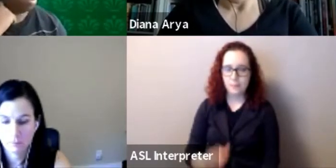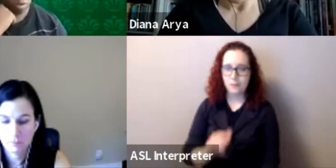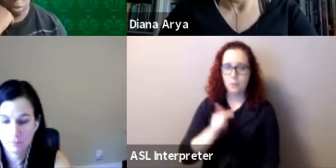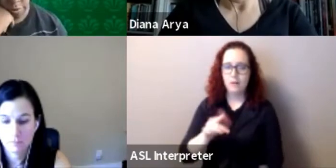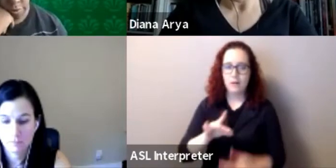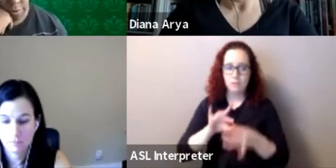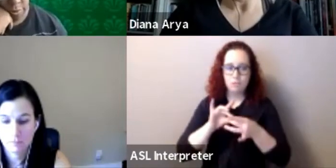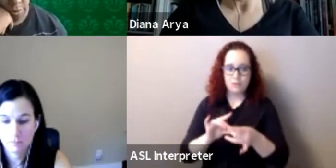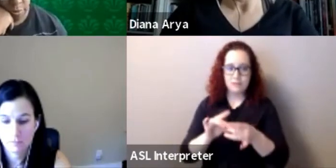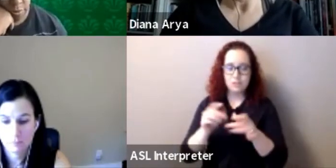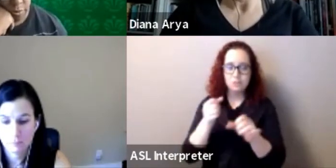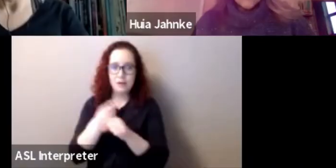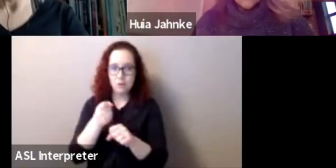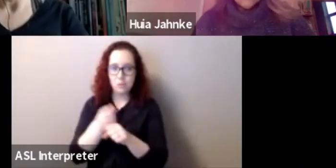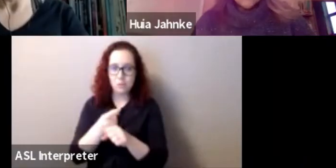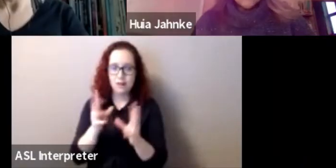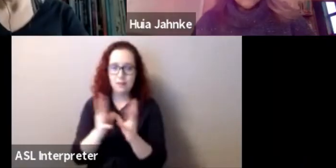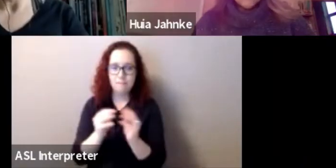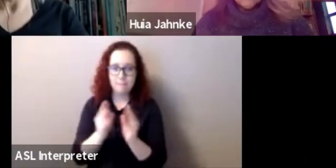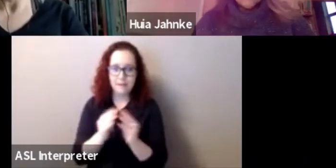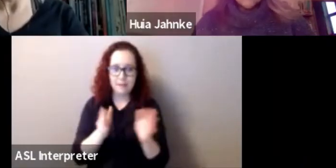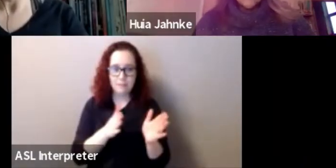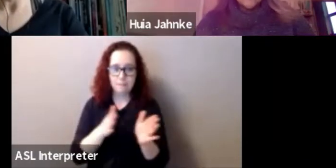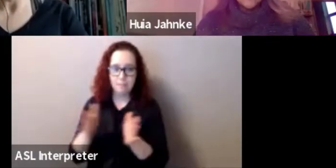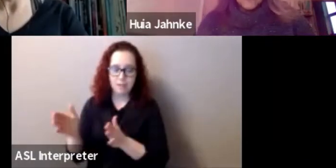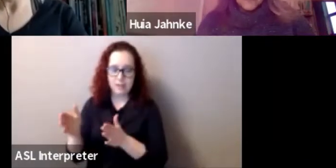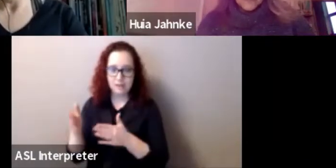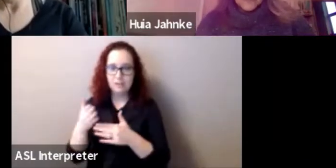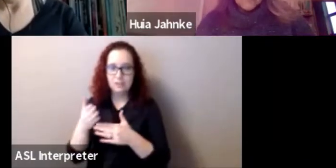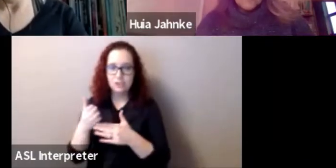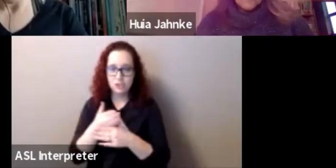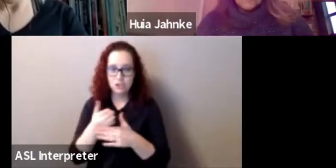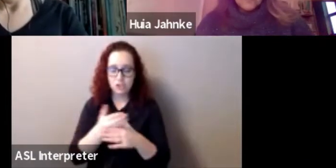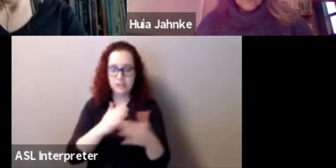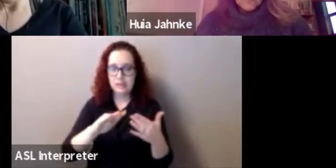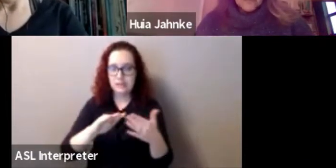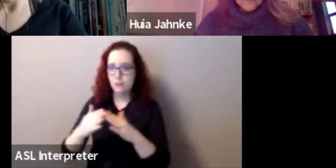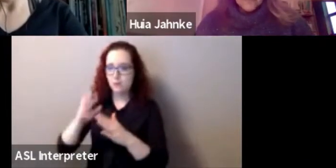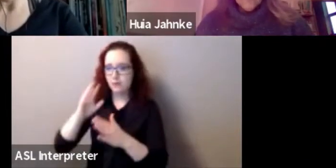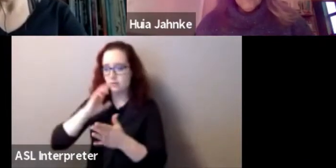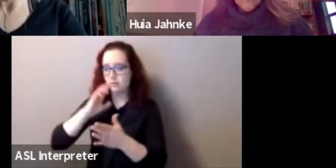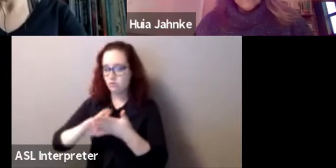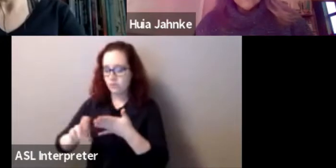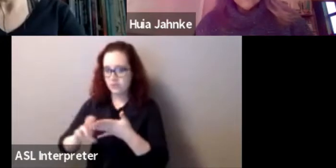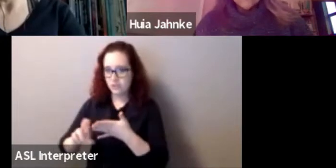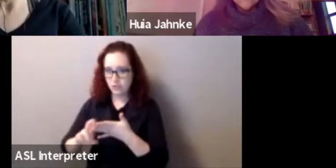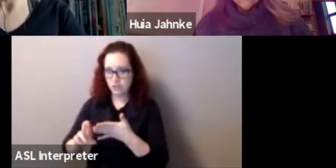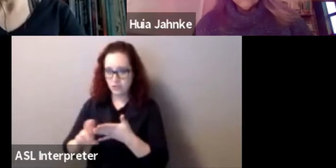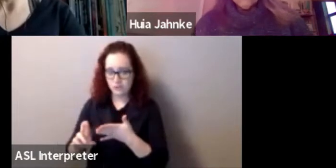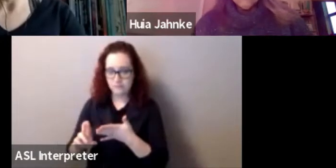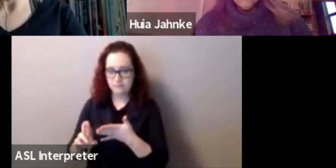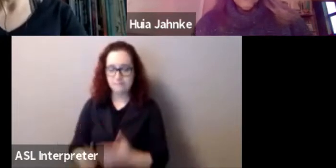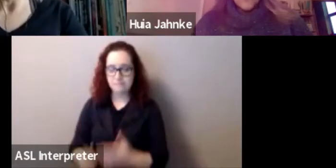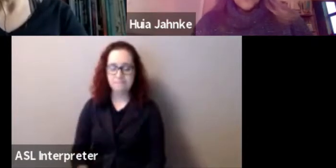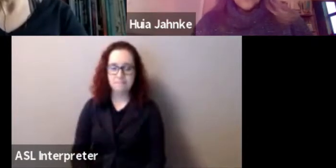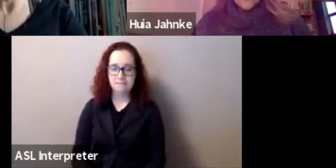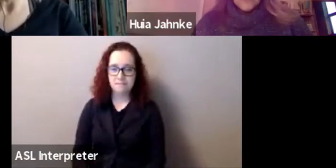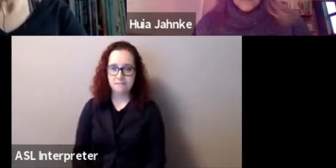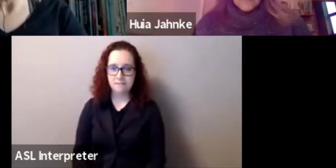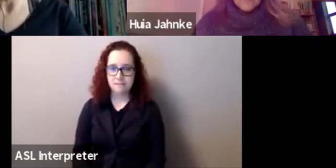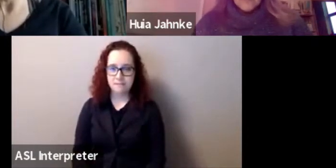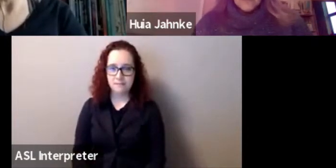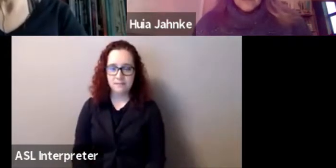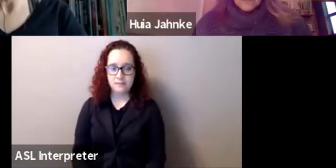meeting planning and sharing your community research. I was just reminding people what the